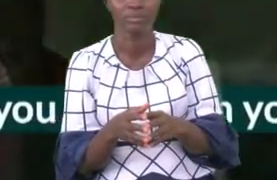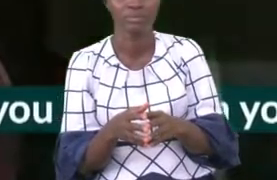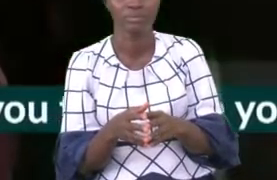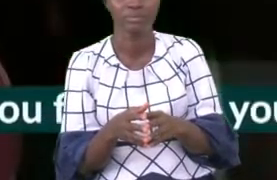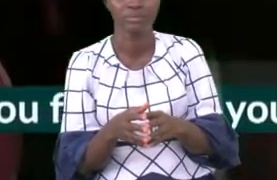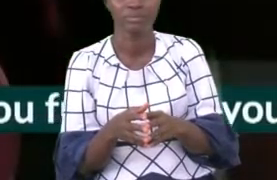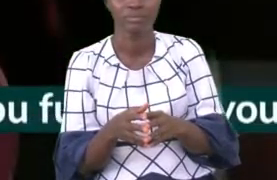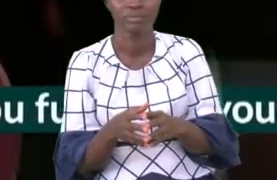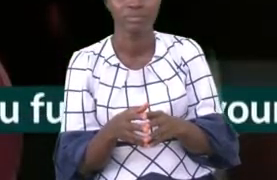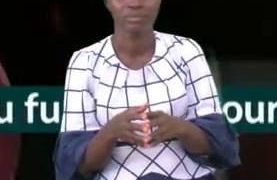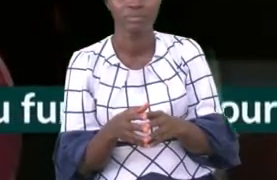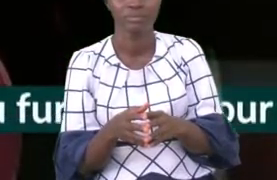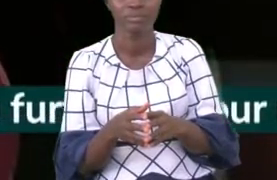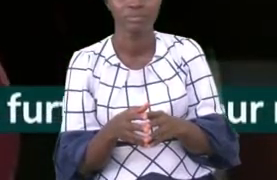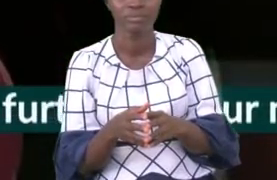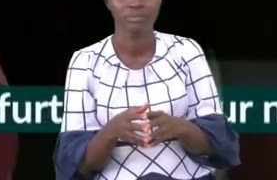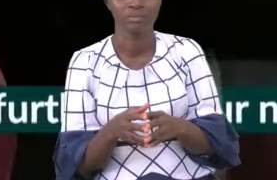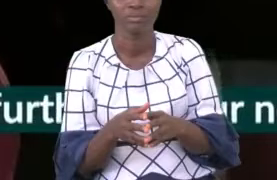At the far back,